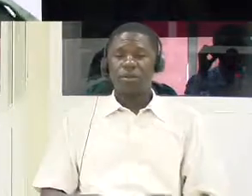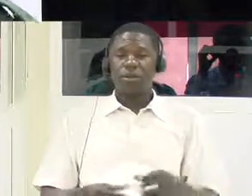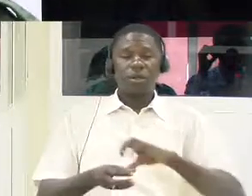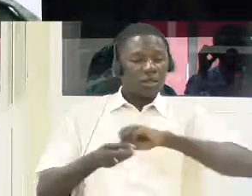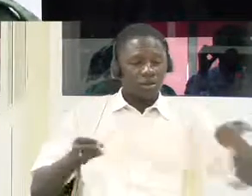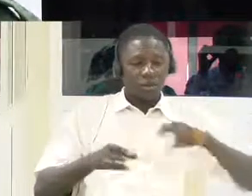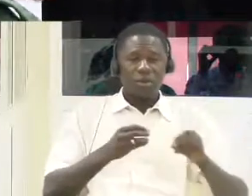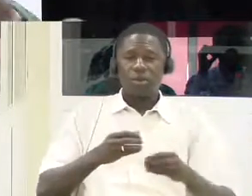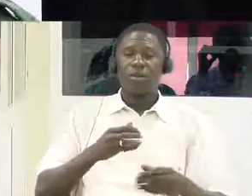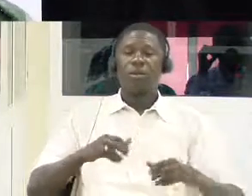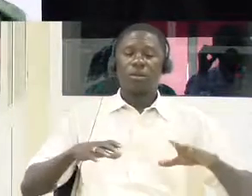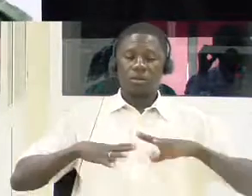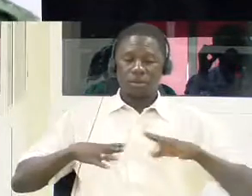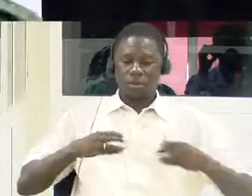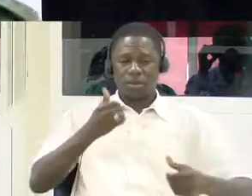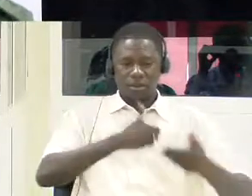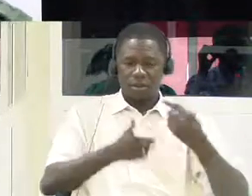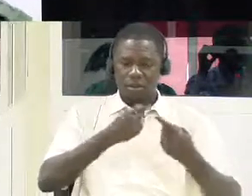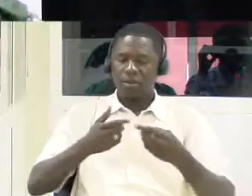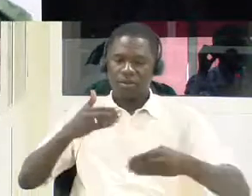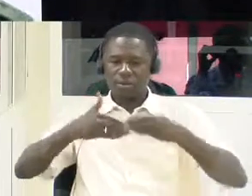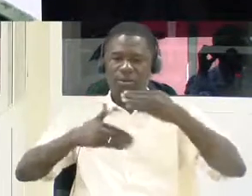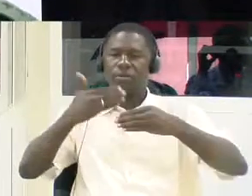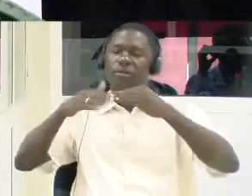just rearrange the sandbags.